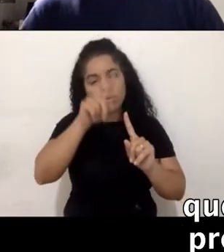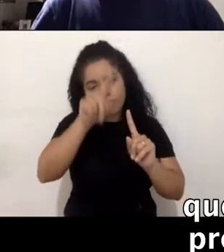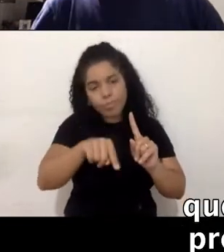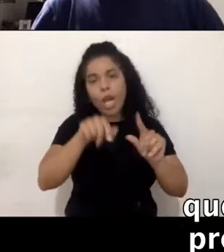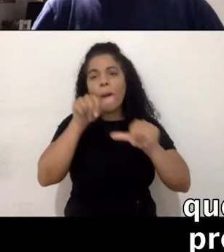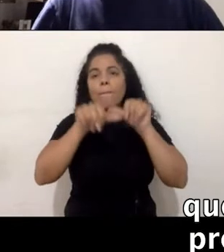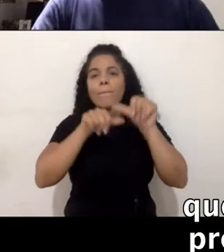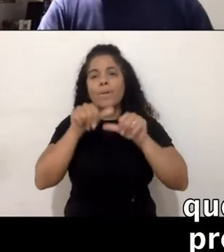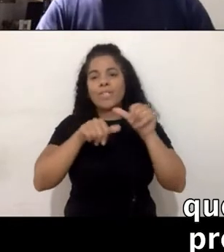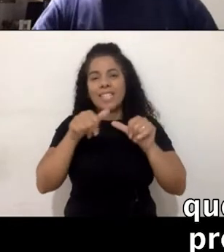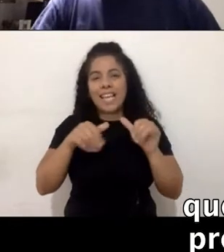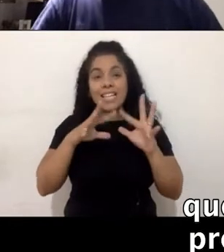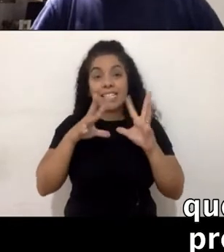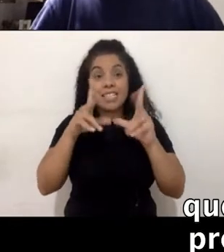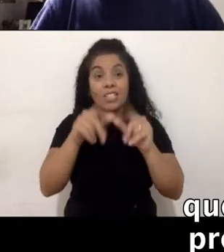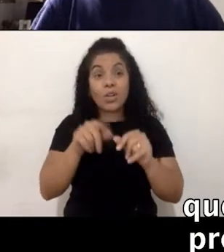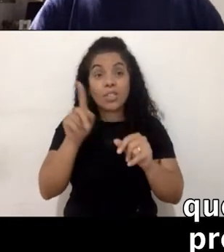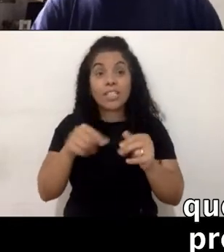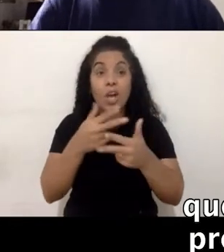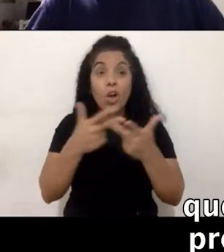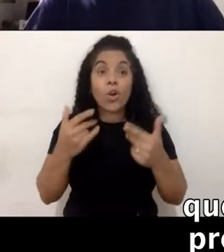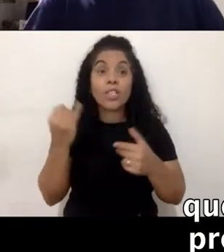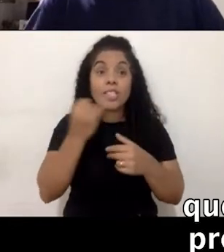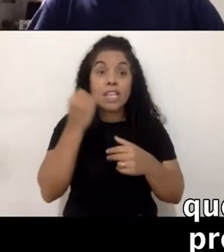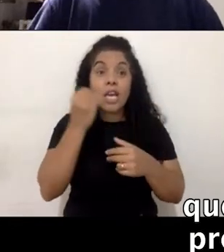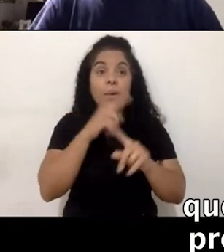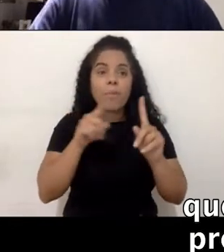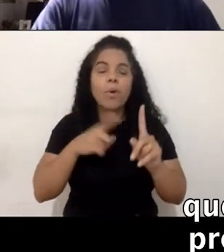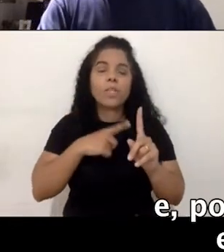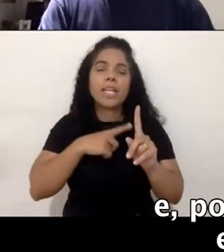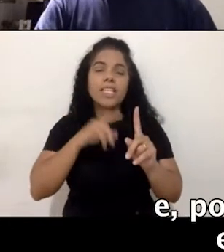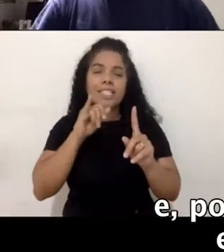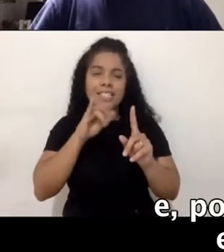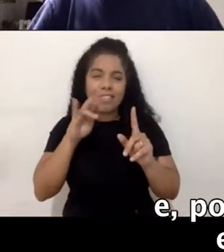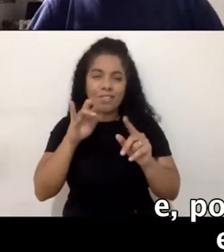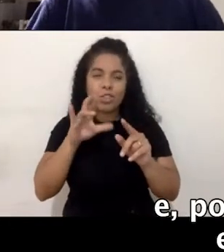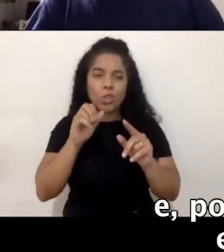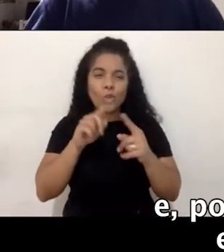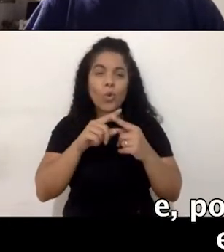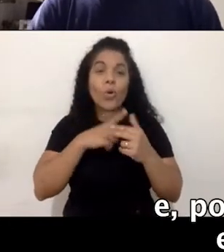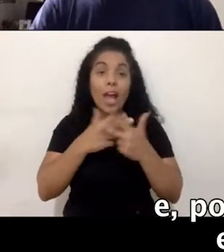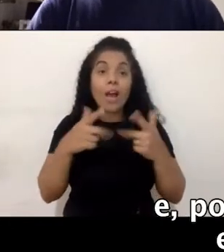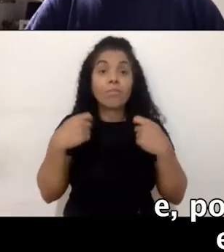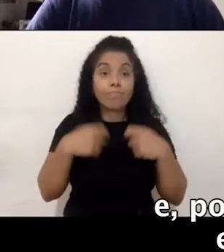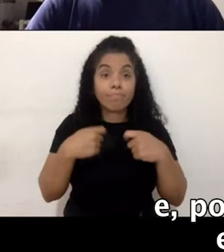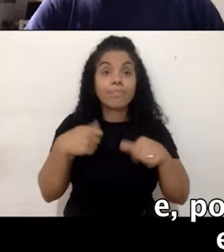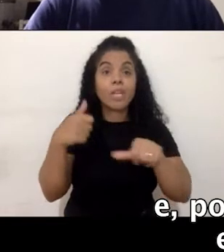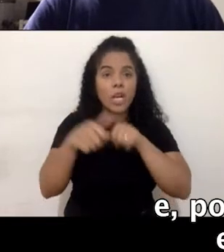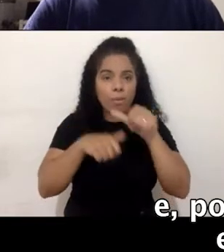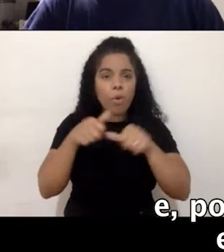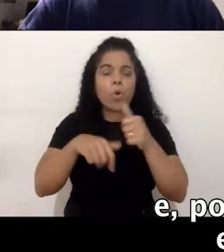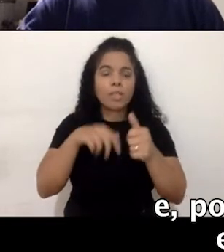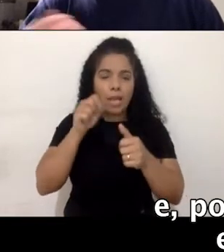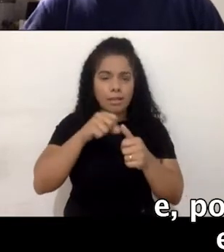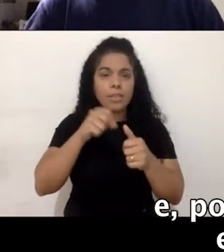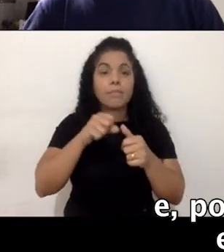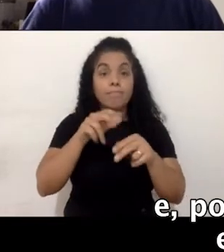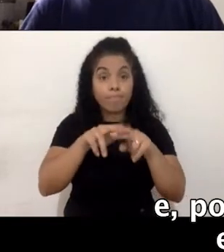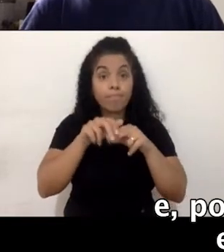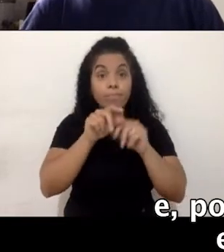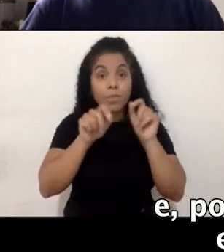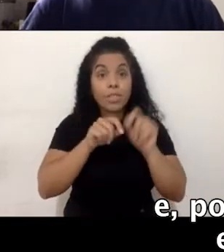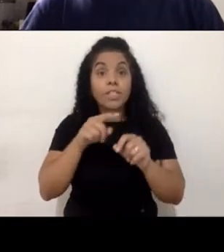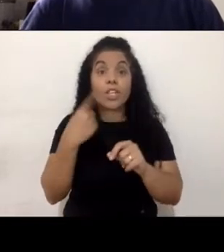infrastructure as something that does need to change very frequently, and that therefore we need to be not only fast at doing it, but making sure that